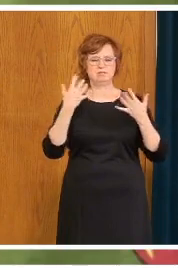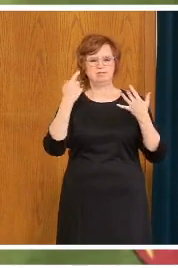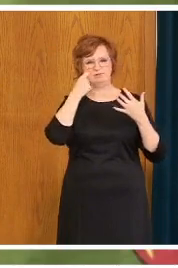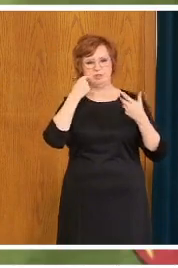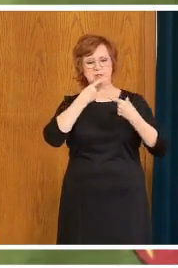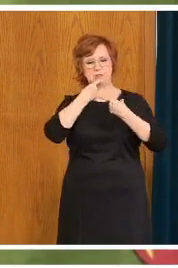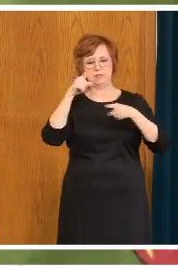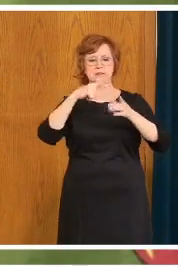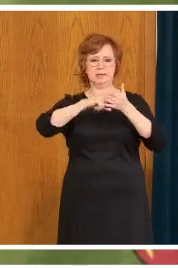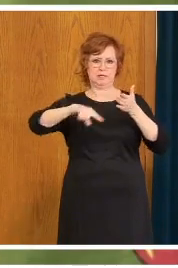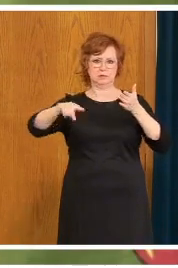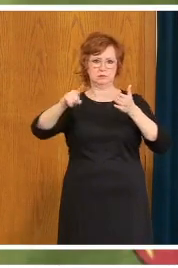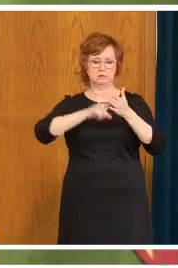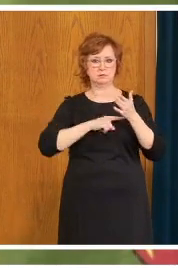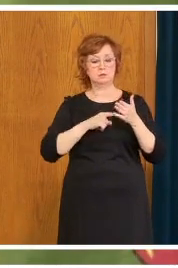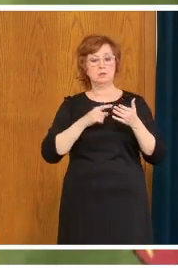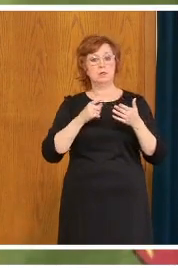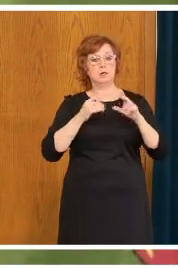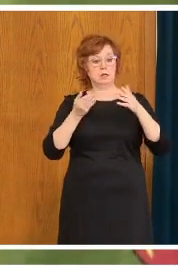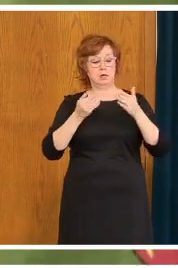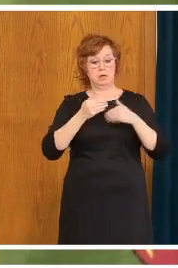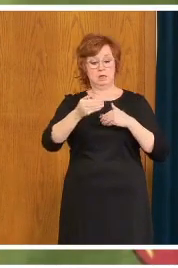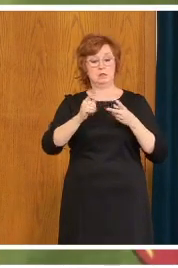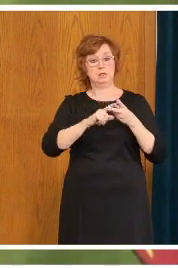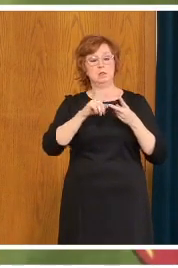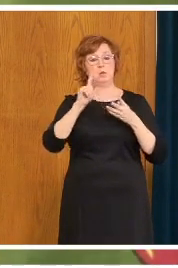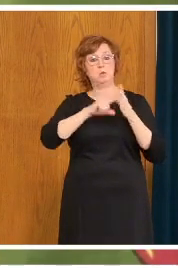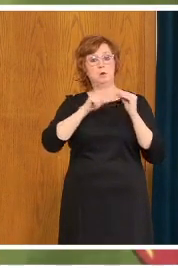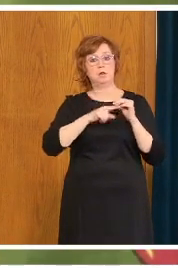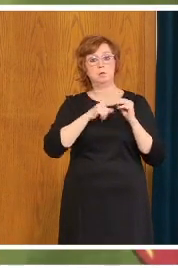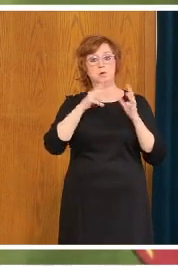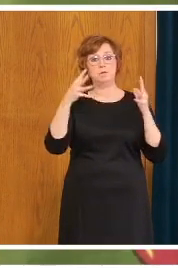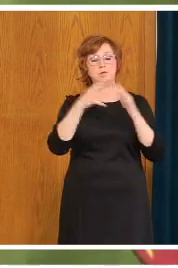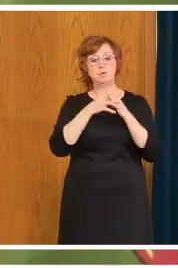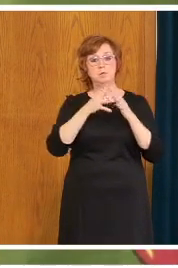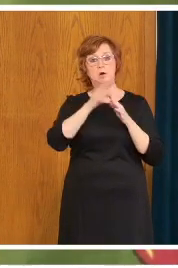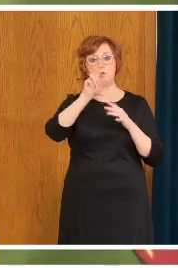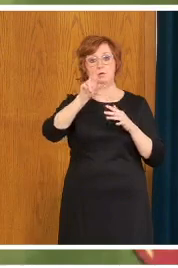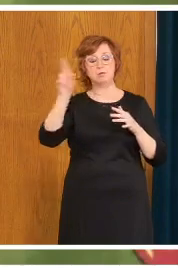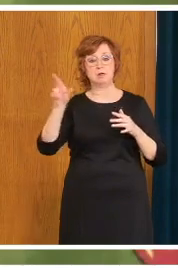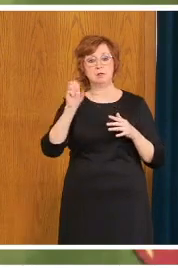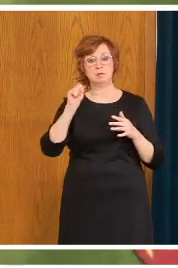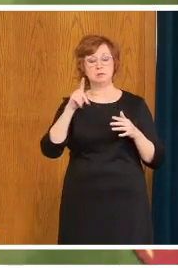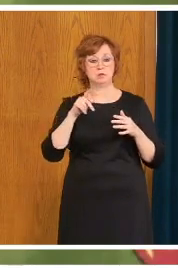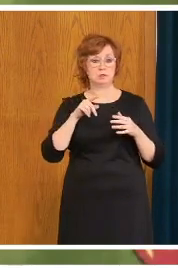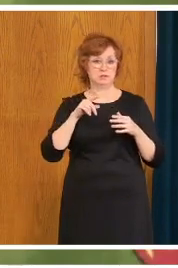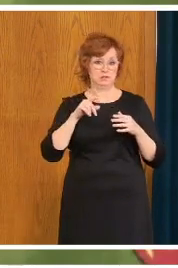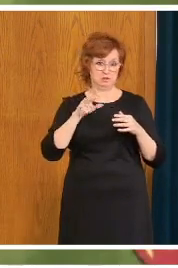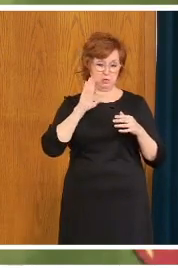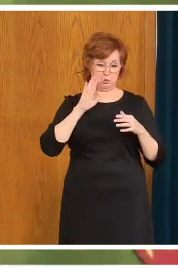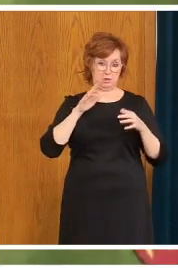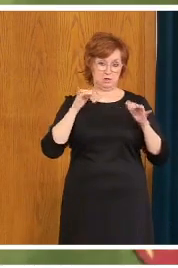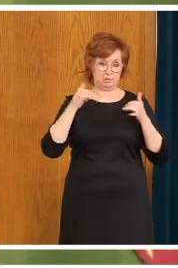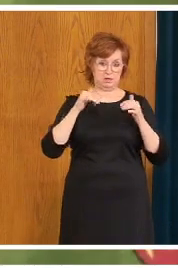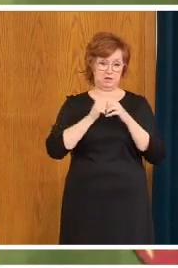any talk with the Saskatchewan Roughriders about approval to play with fans at Mosaic Stadium? Has there been any discussions around